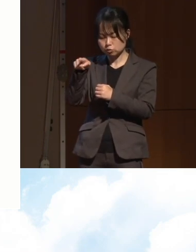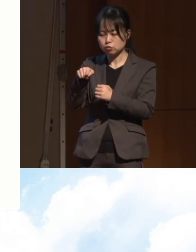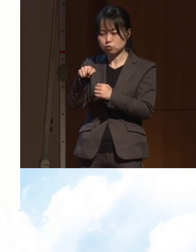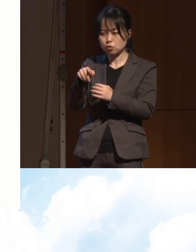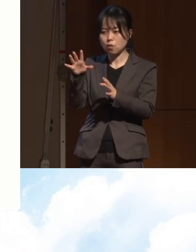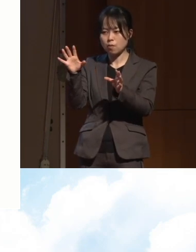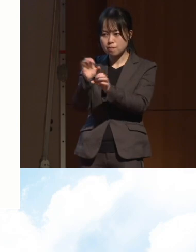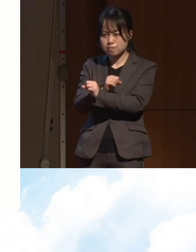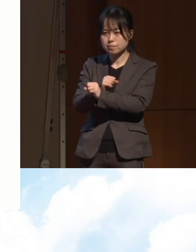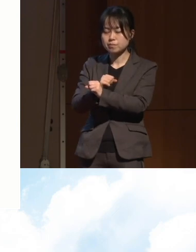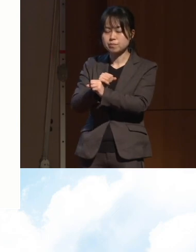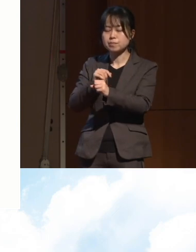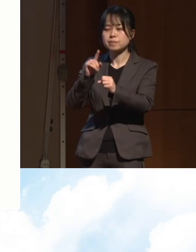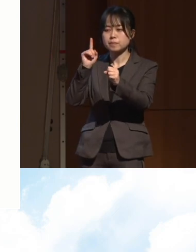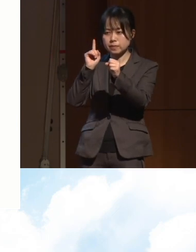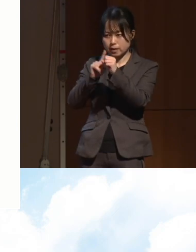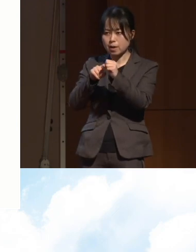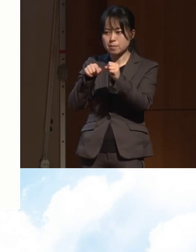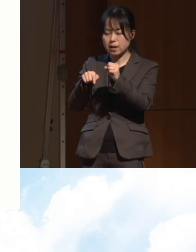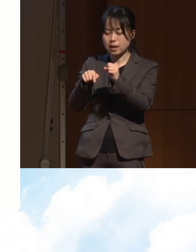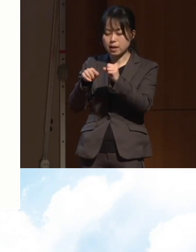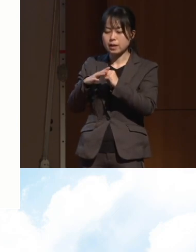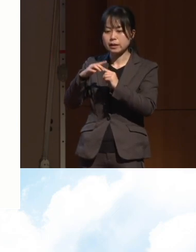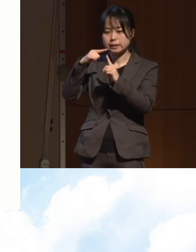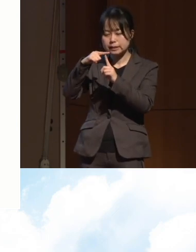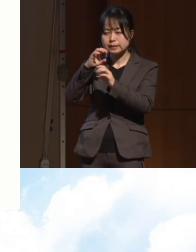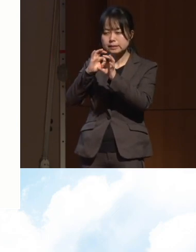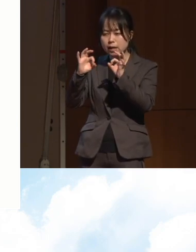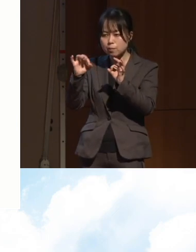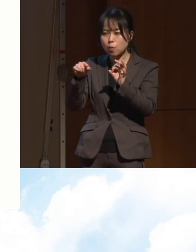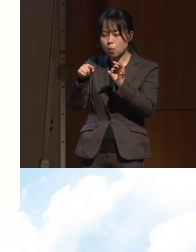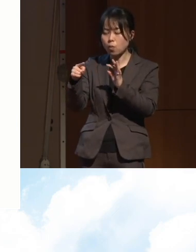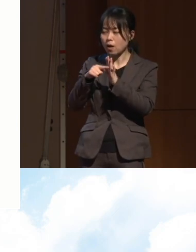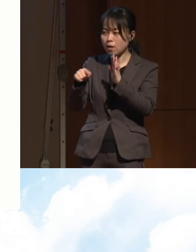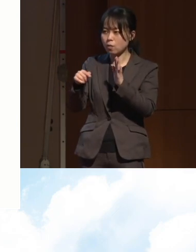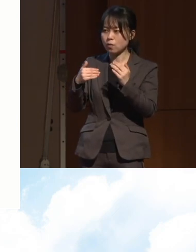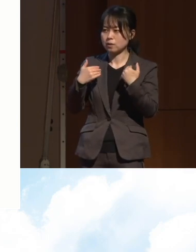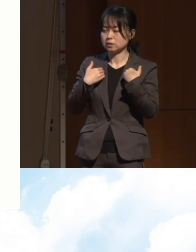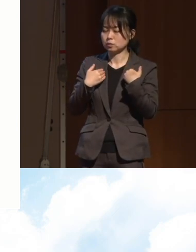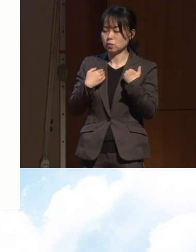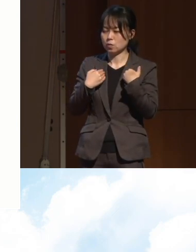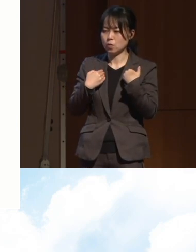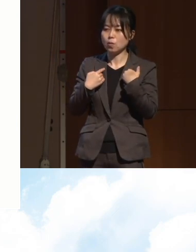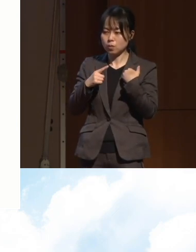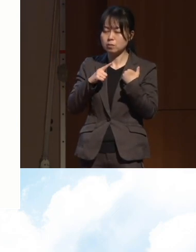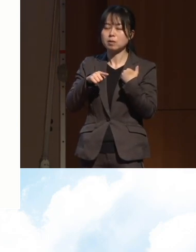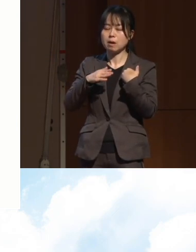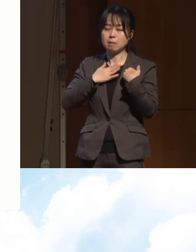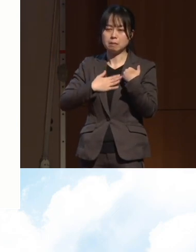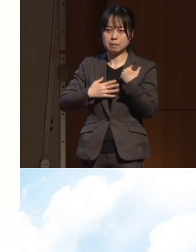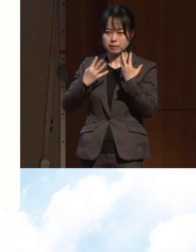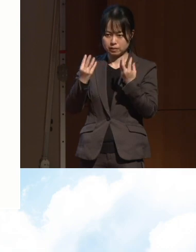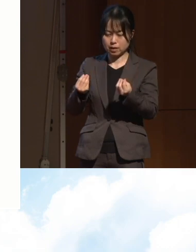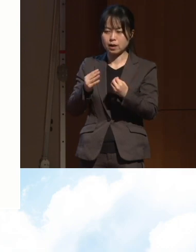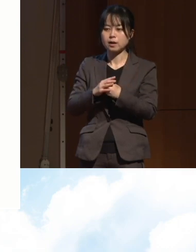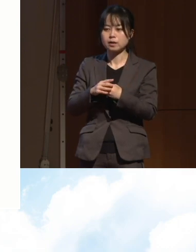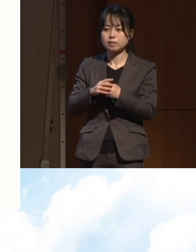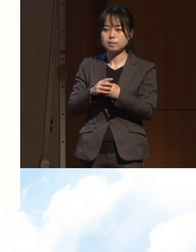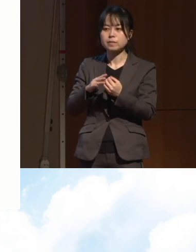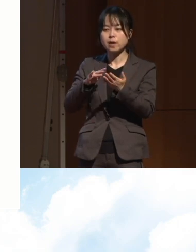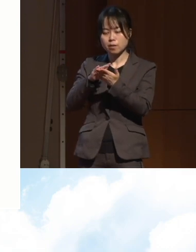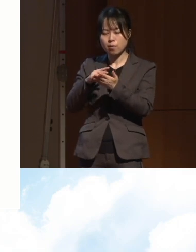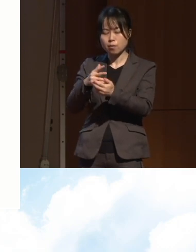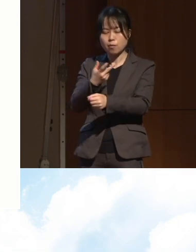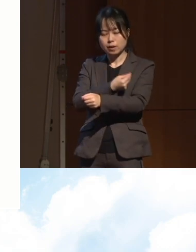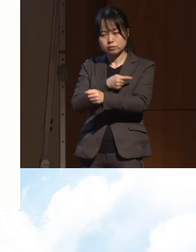potent T-cell response. And so I'll take a moment just to go through the different vaccine technologies, because it really is